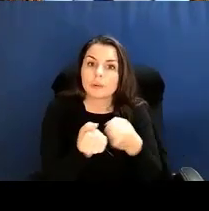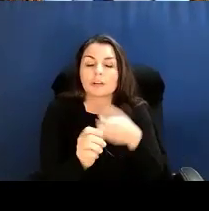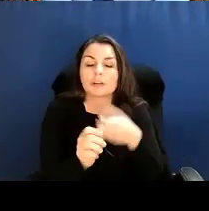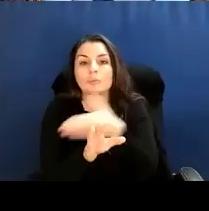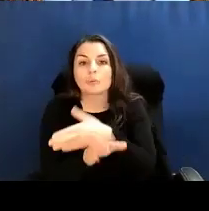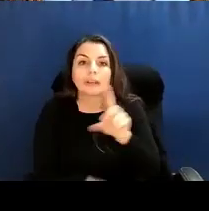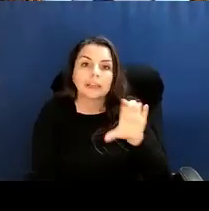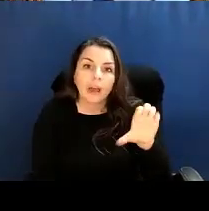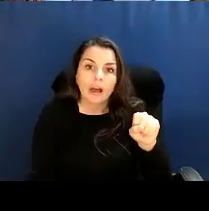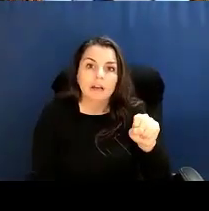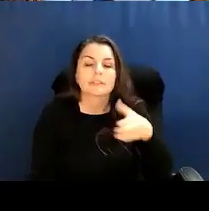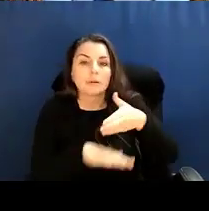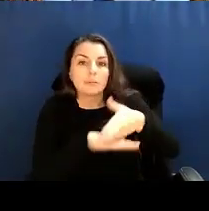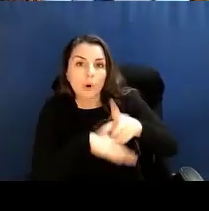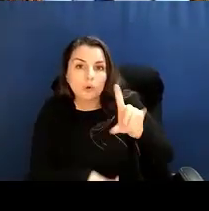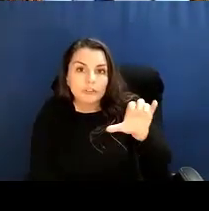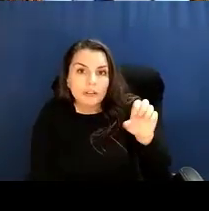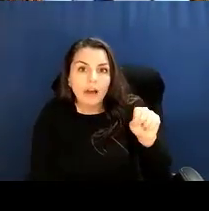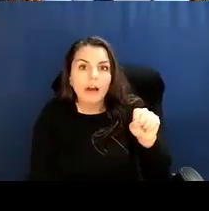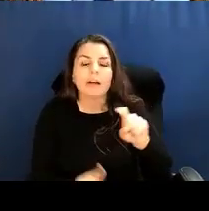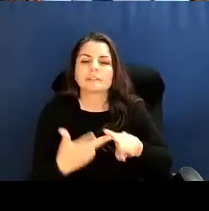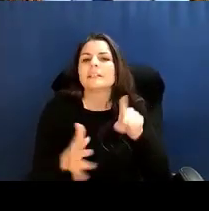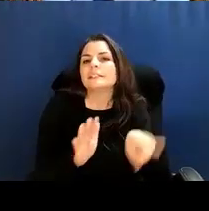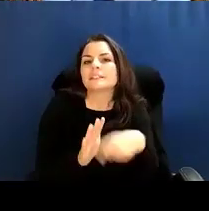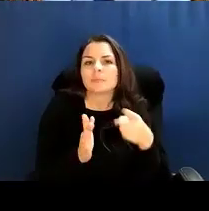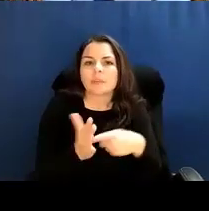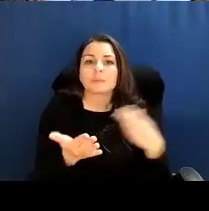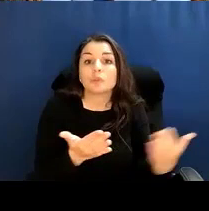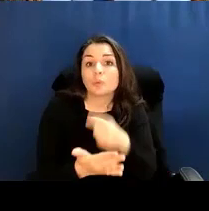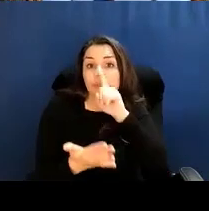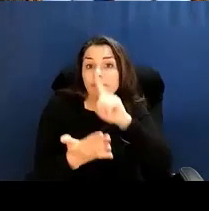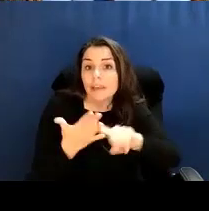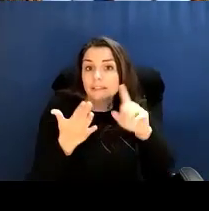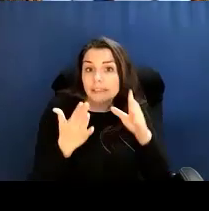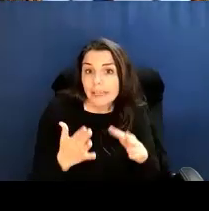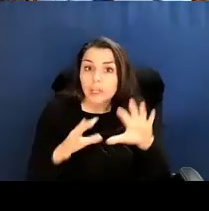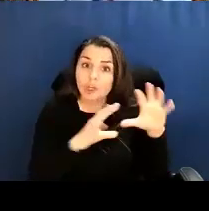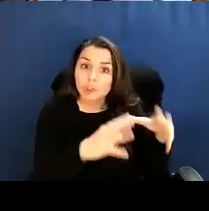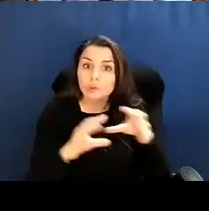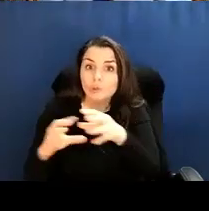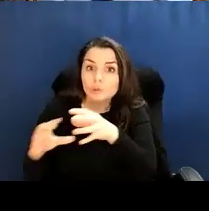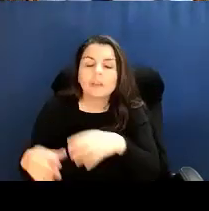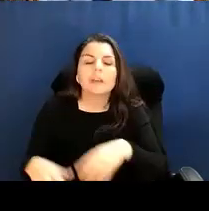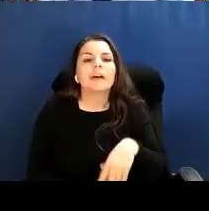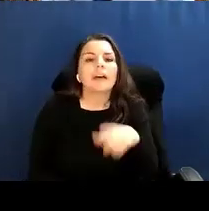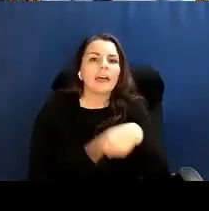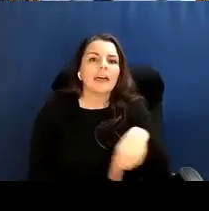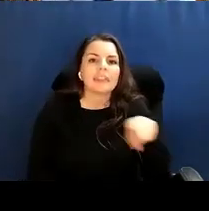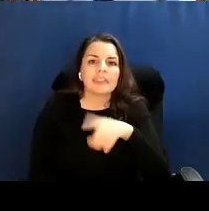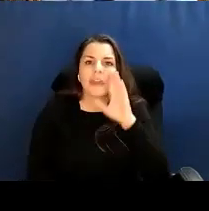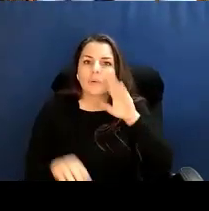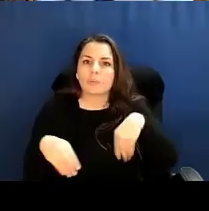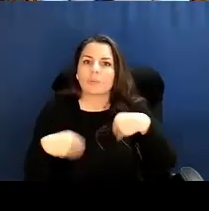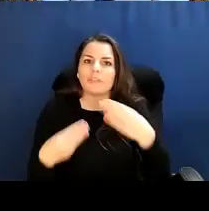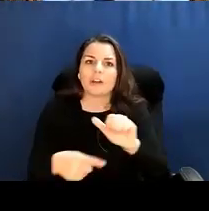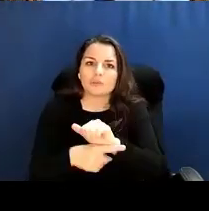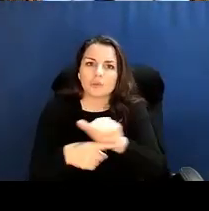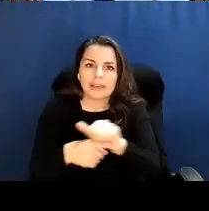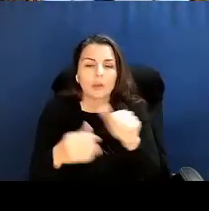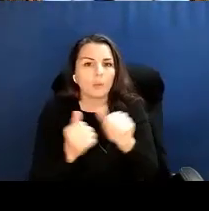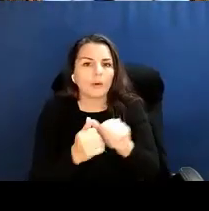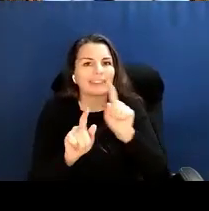postdocs, sometimes new investigators. And the idea is to give them training with mentors who